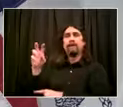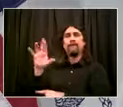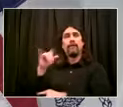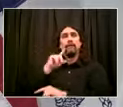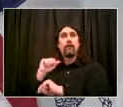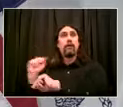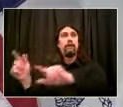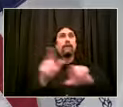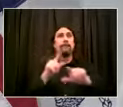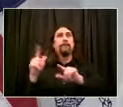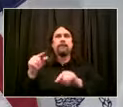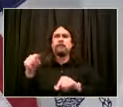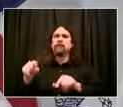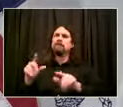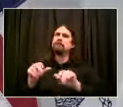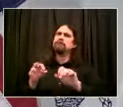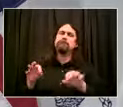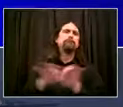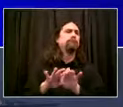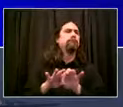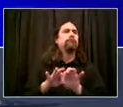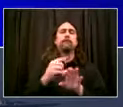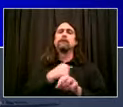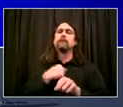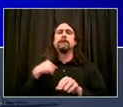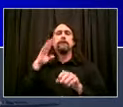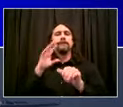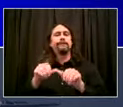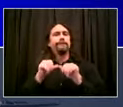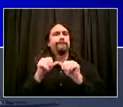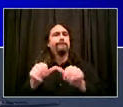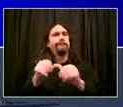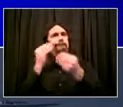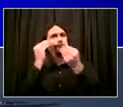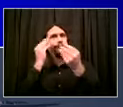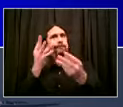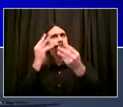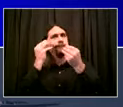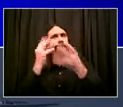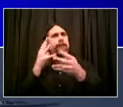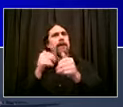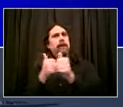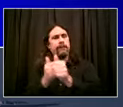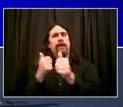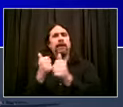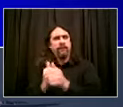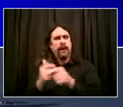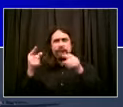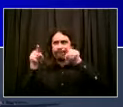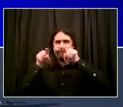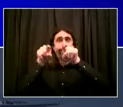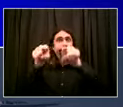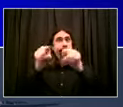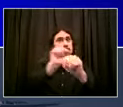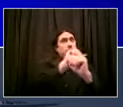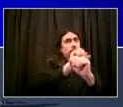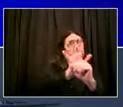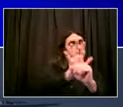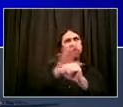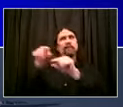need to fight back COVID to recover. But I want to turn more and more of our attention every week to the topic of recovery, how